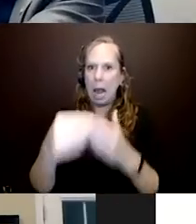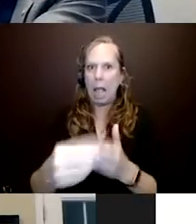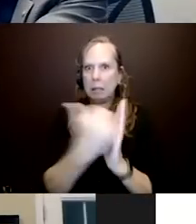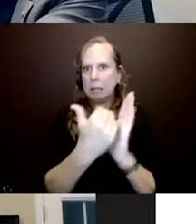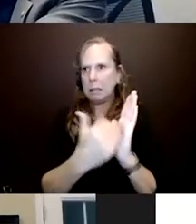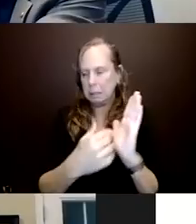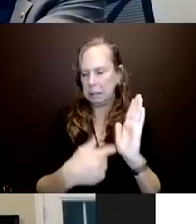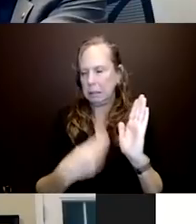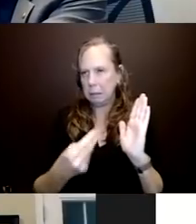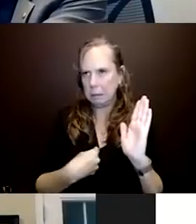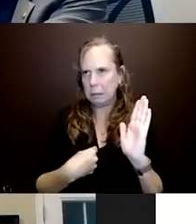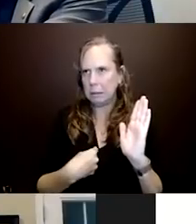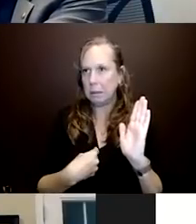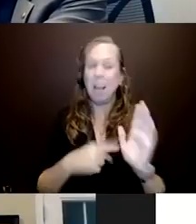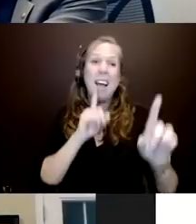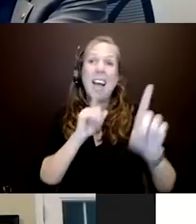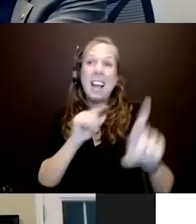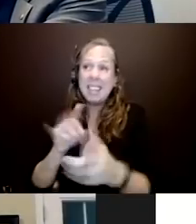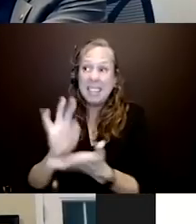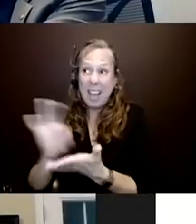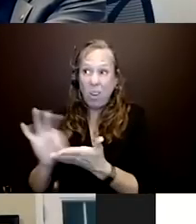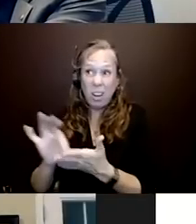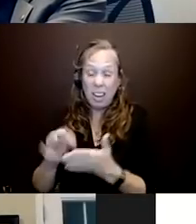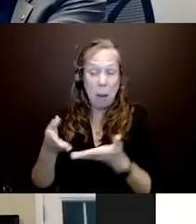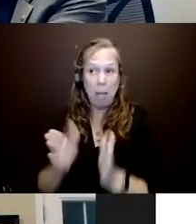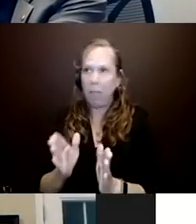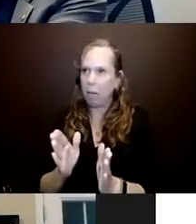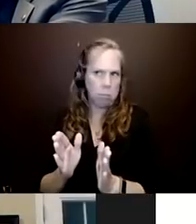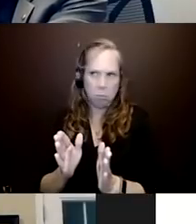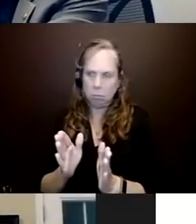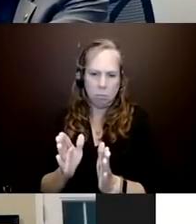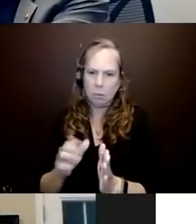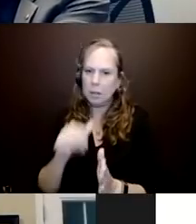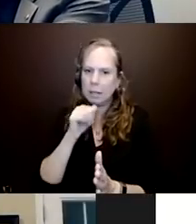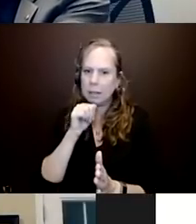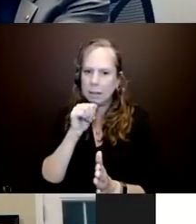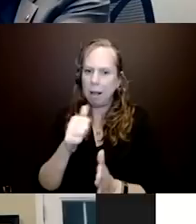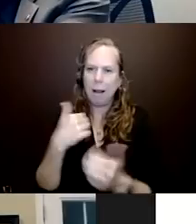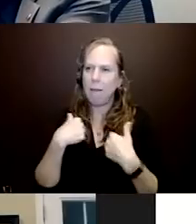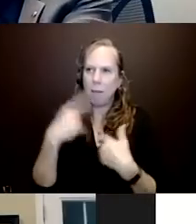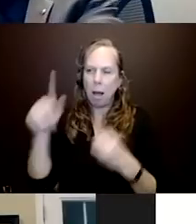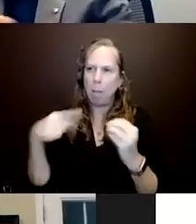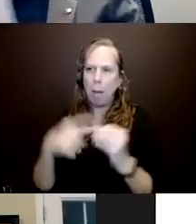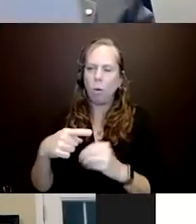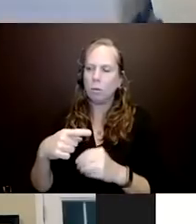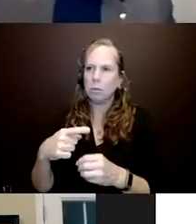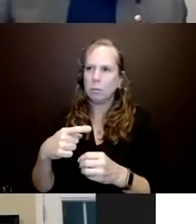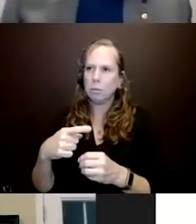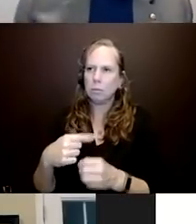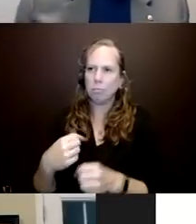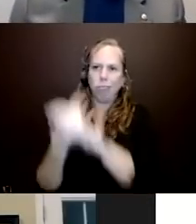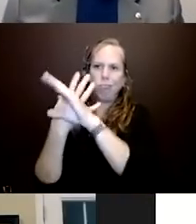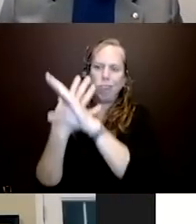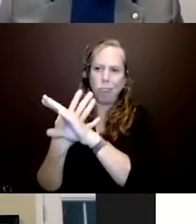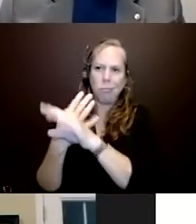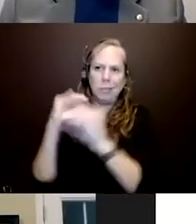a attendance accounting method that required a certain number of hours of synchronous instruction for pre-K through second grade students.